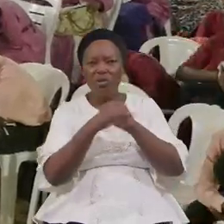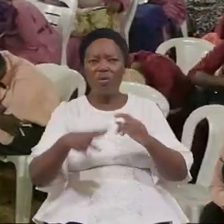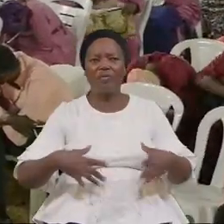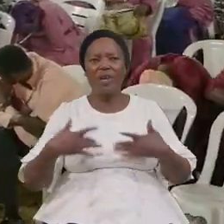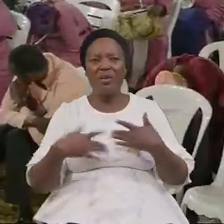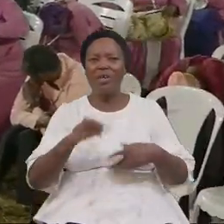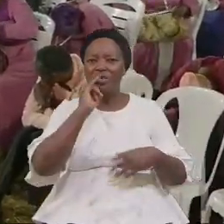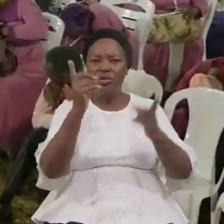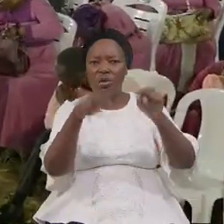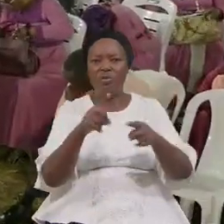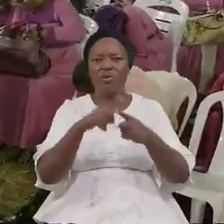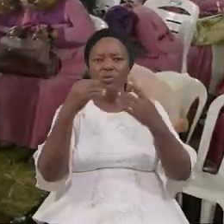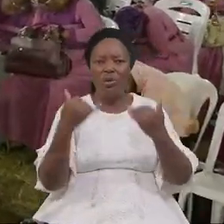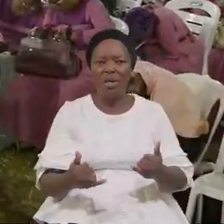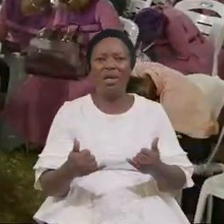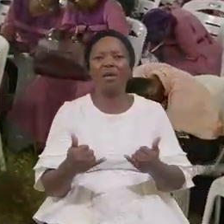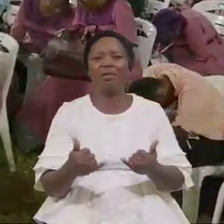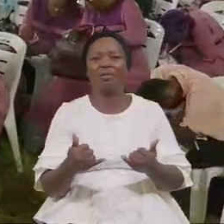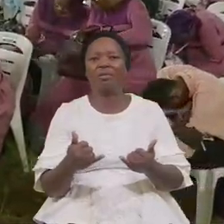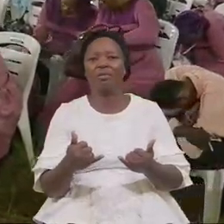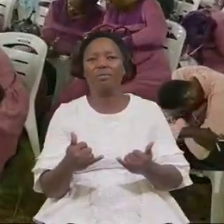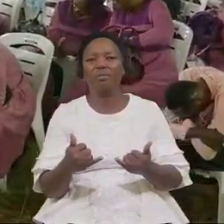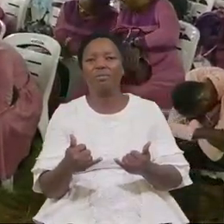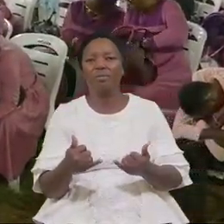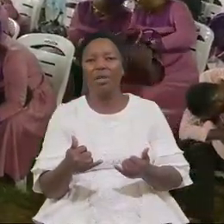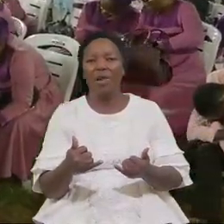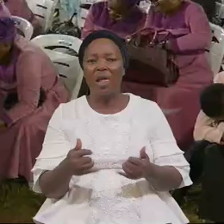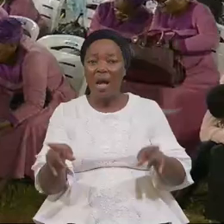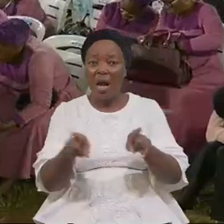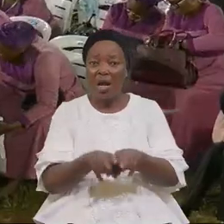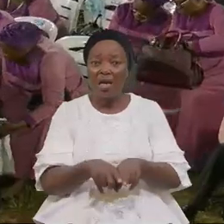is coming unto you right now as you